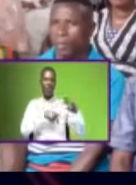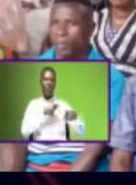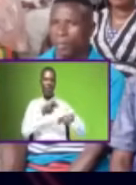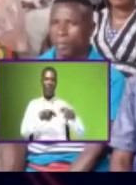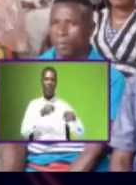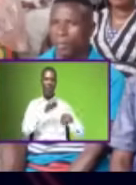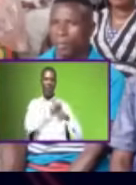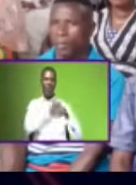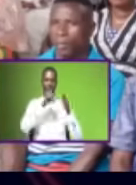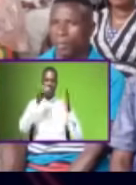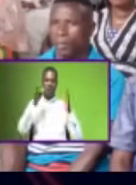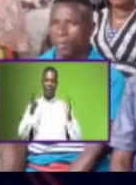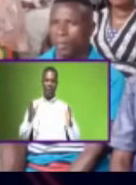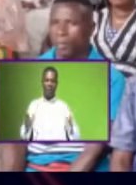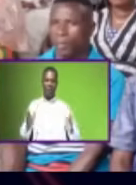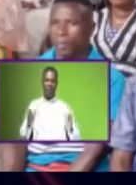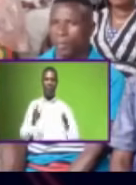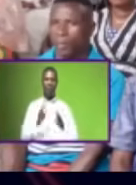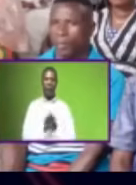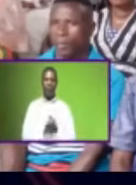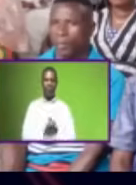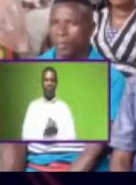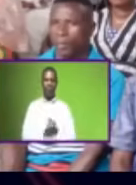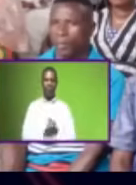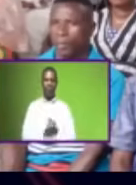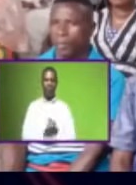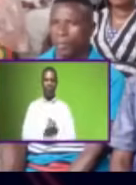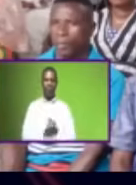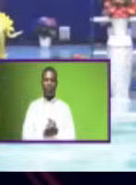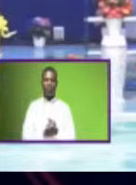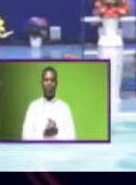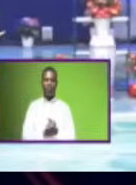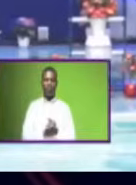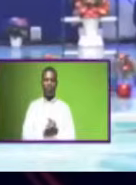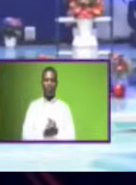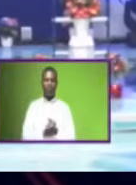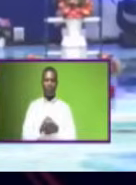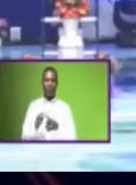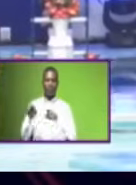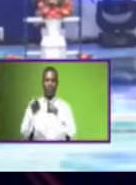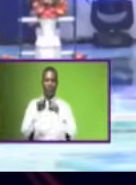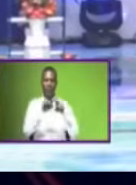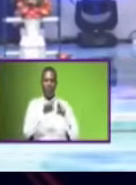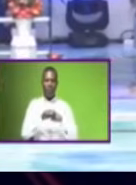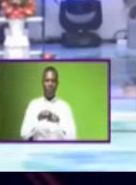enlighten you about the types and forms of Christianity.